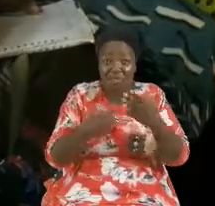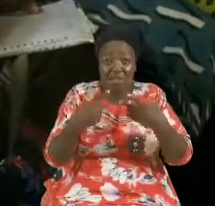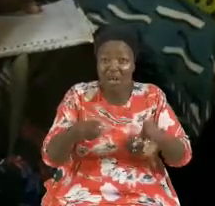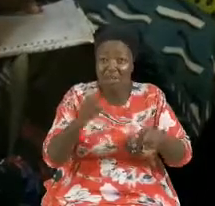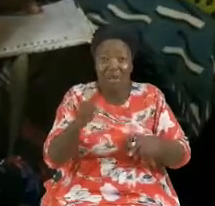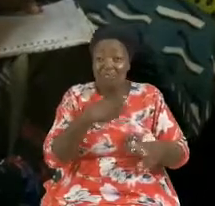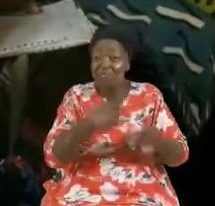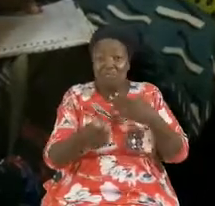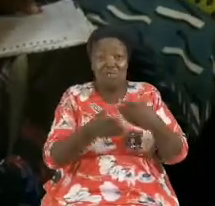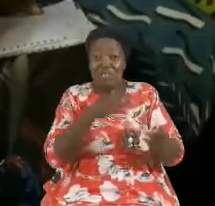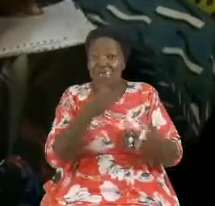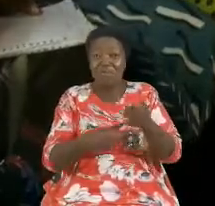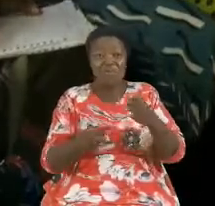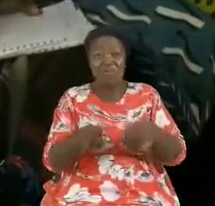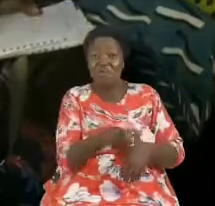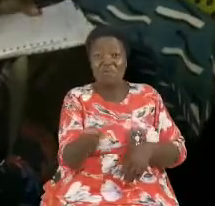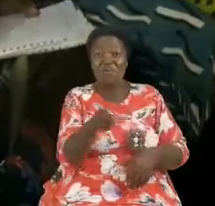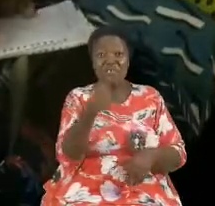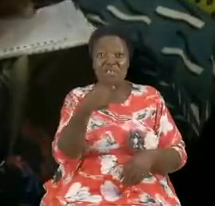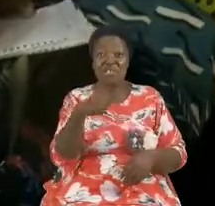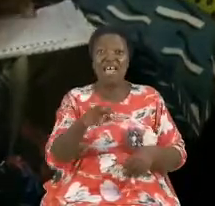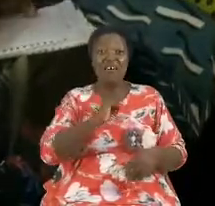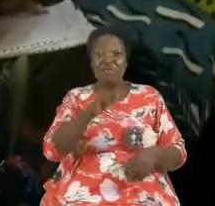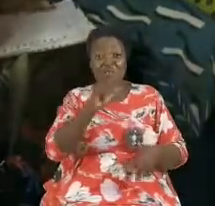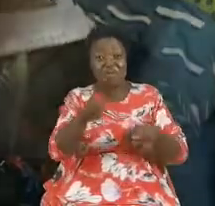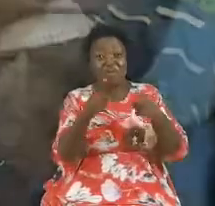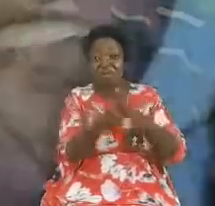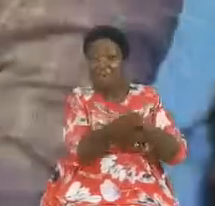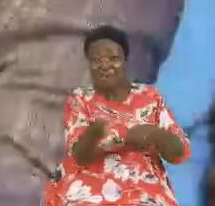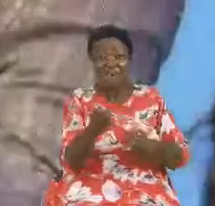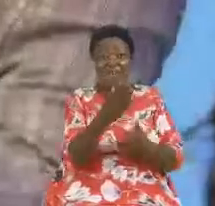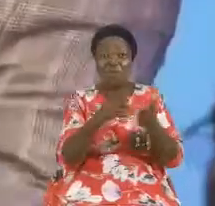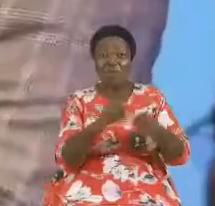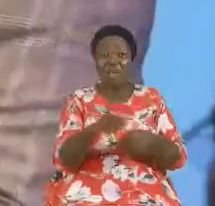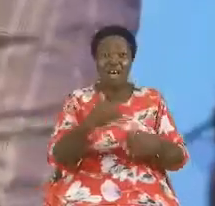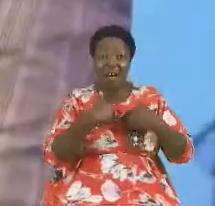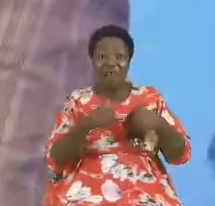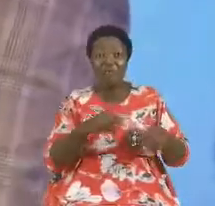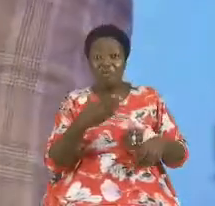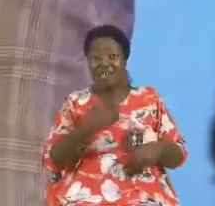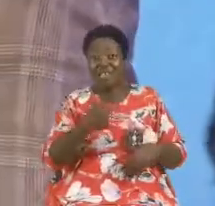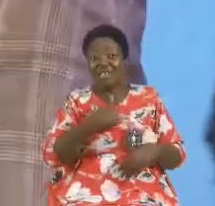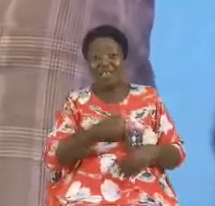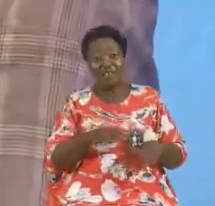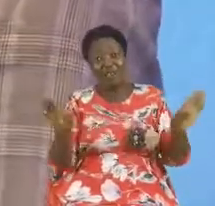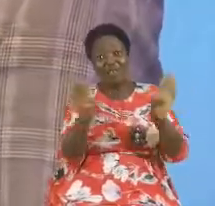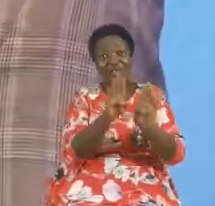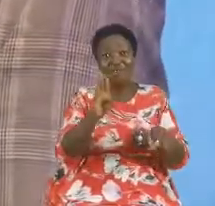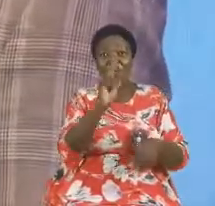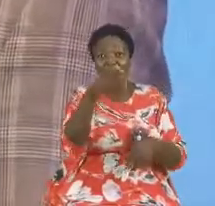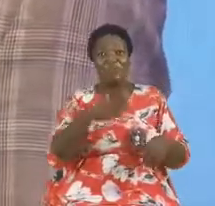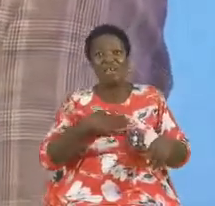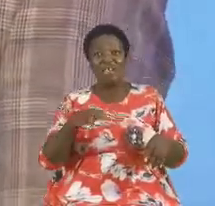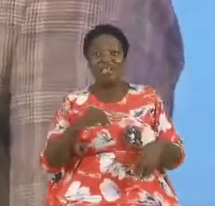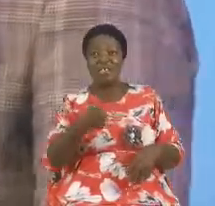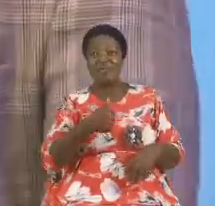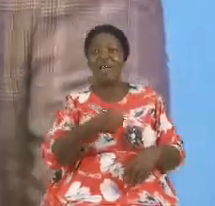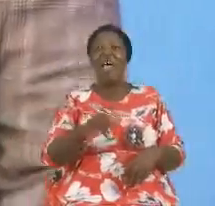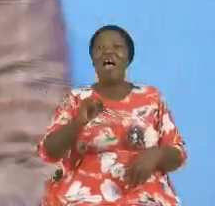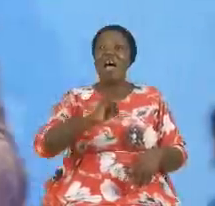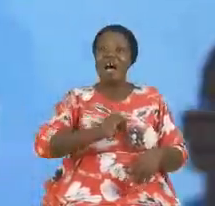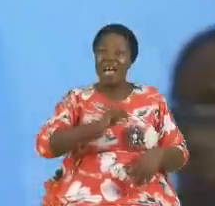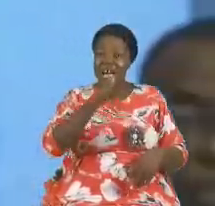me. And no matter what happens, and no matter what they say, I'm not going to go into a corner somewhere